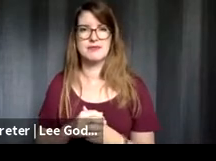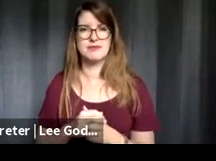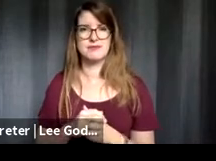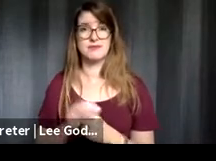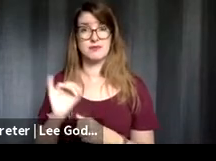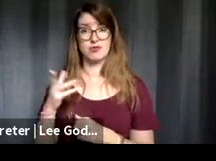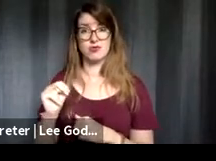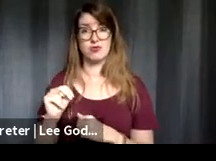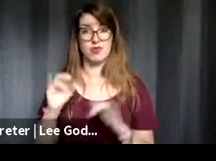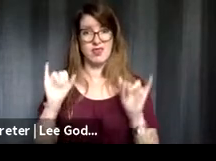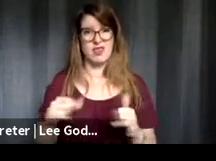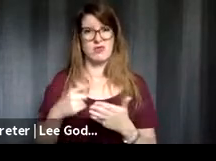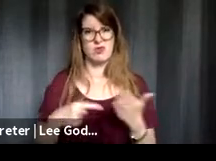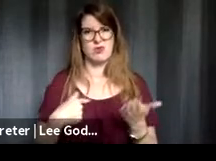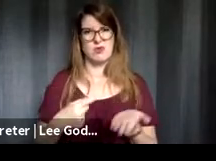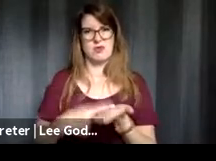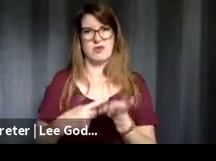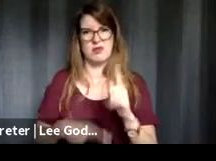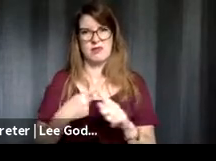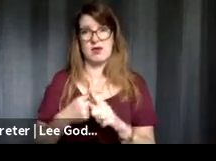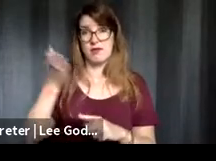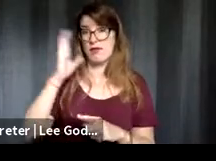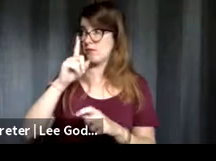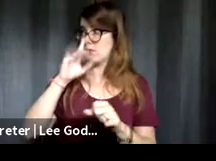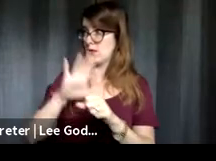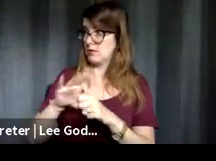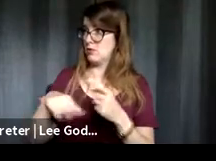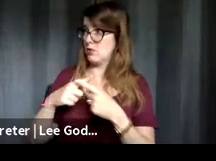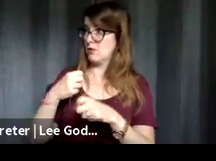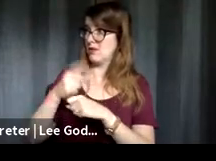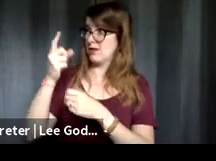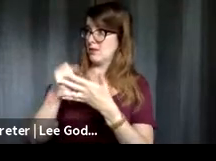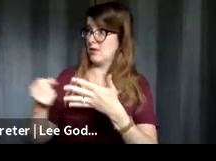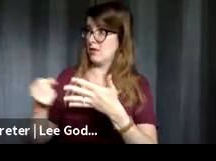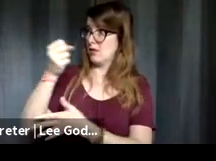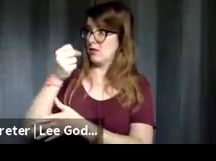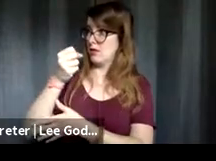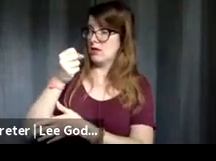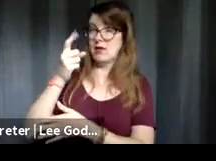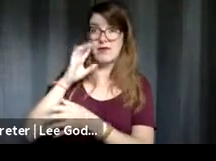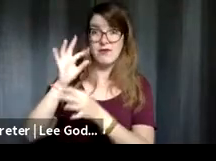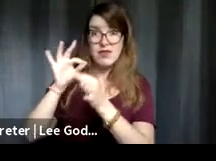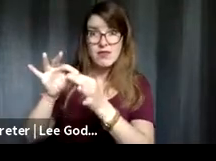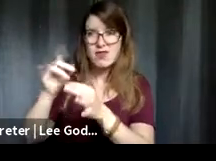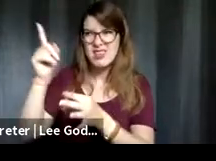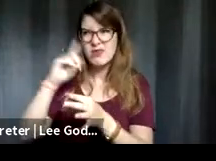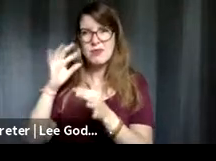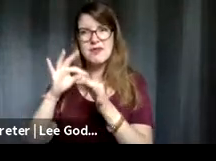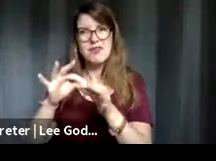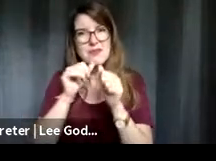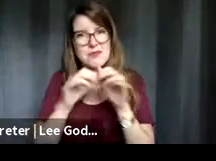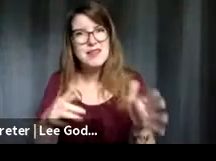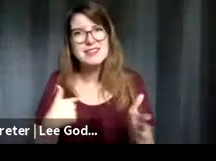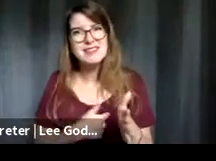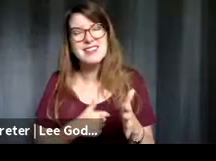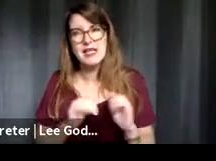And that's what we've been talking about, is how God promises that when we put him first and we're faithful to him, he is faithful to bless us in